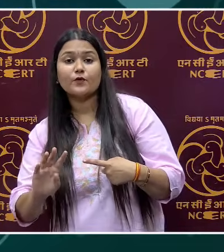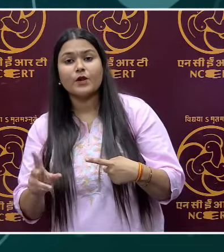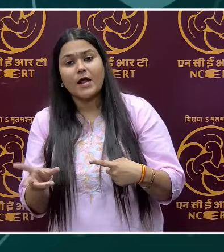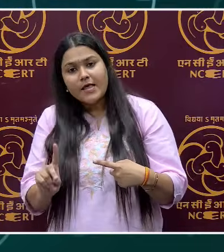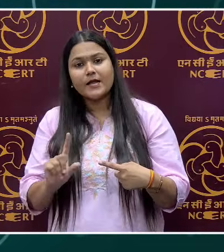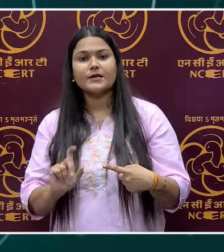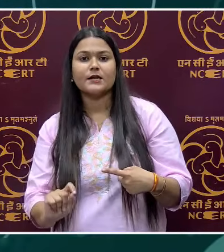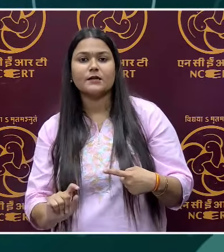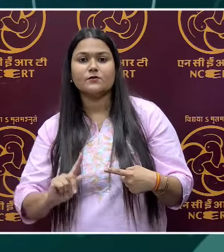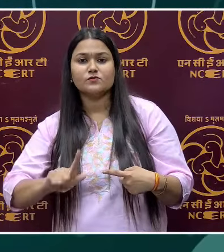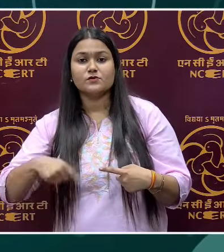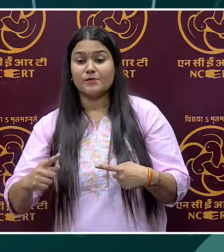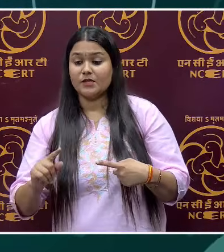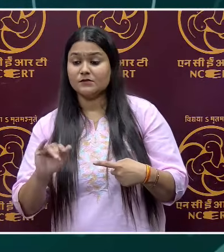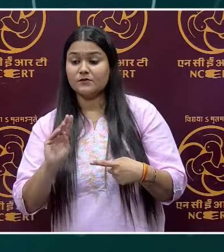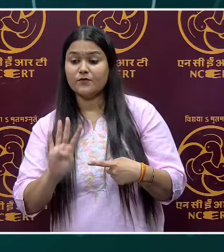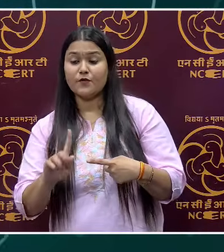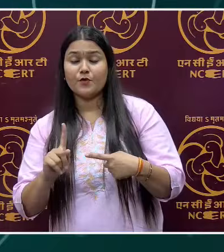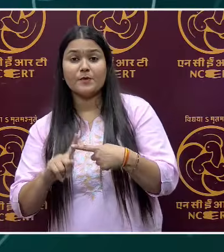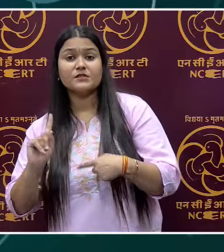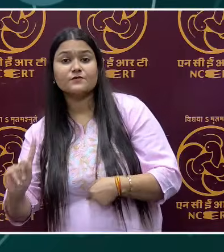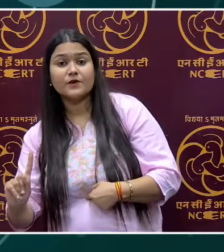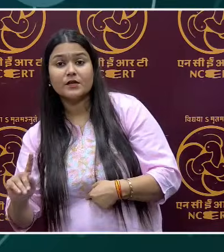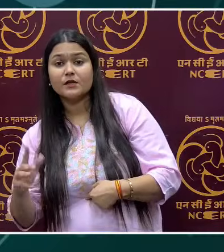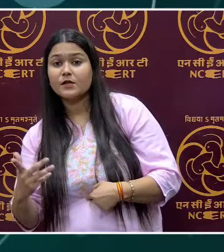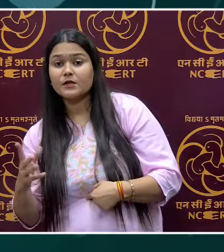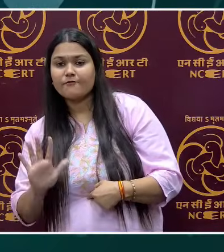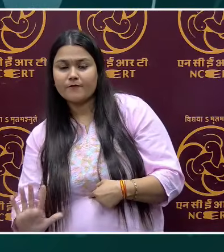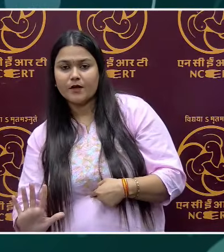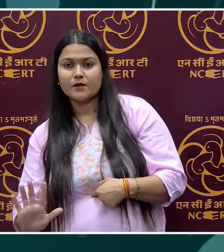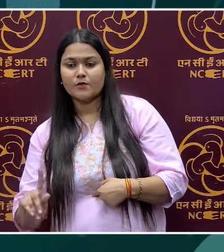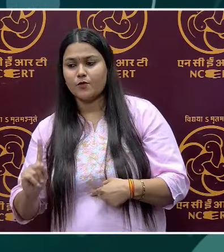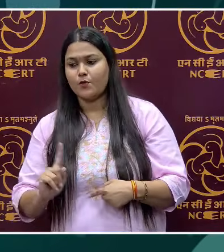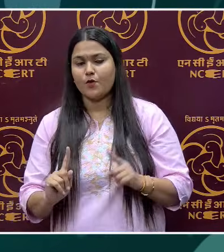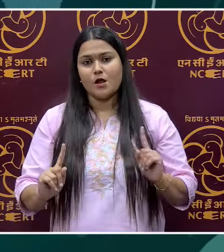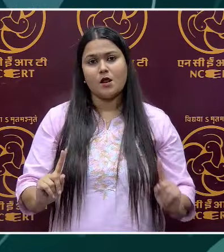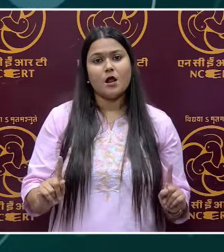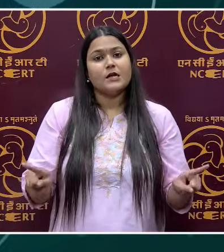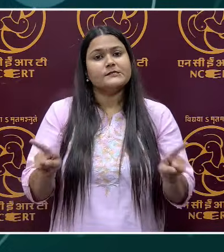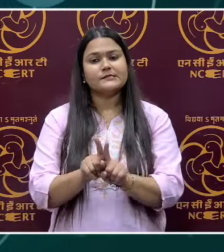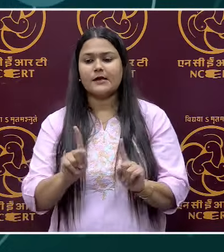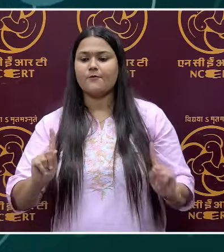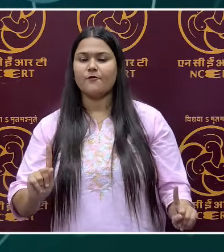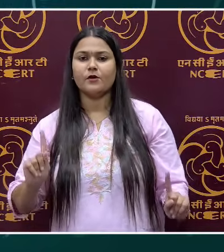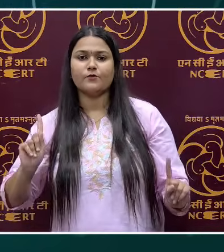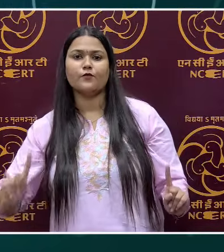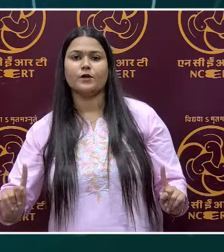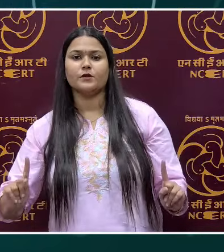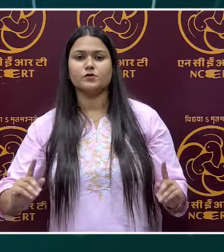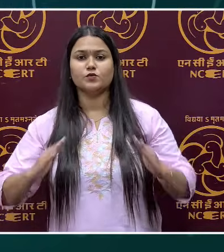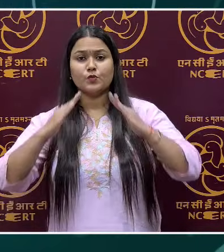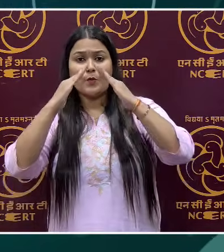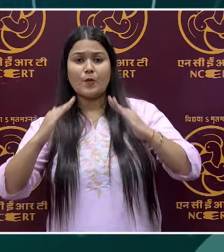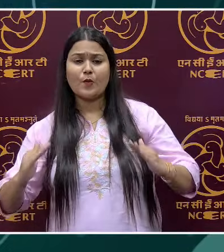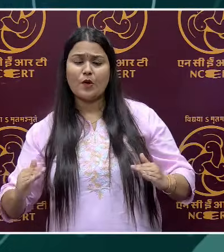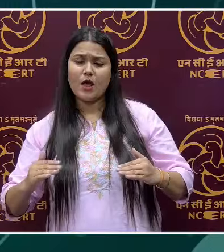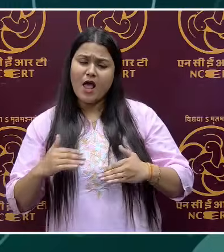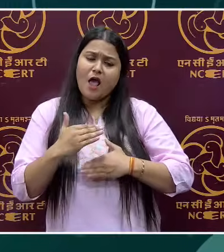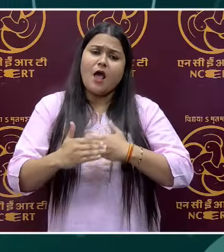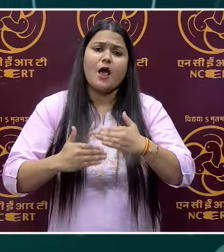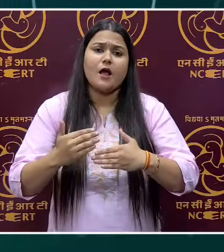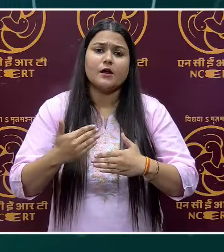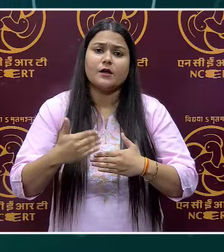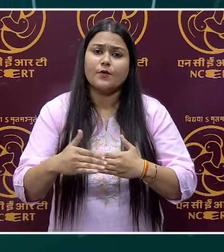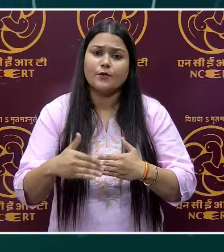10, and 4 plus 1 that is 5, and this 1 we will write it as it is, and we will